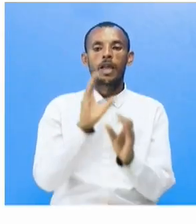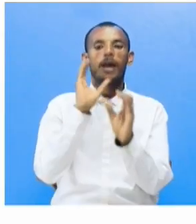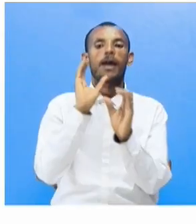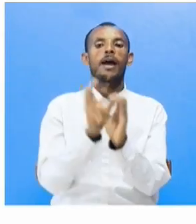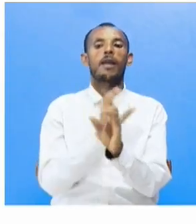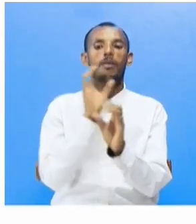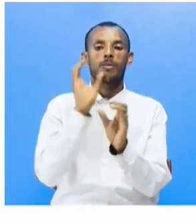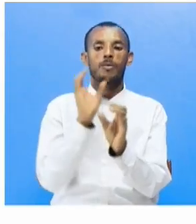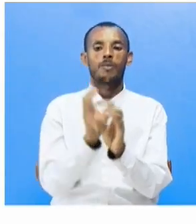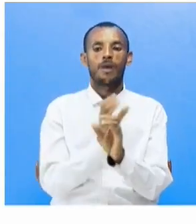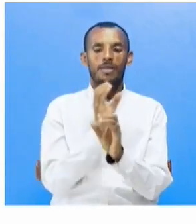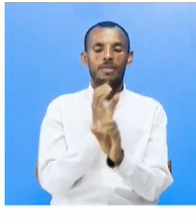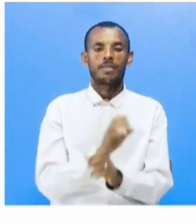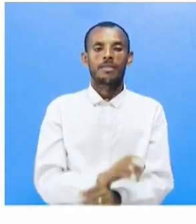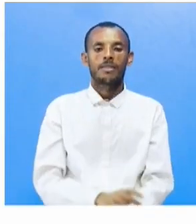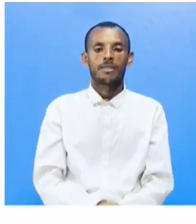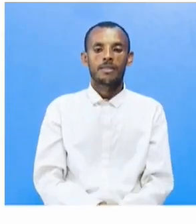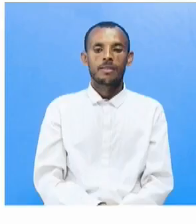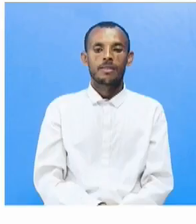Calculate